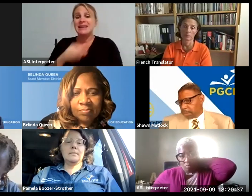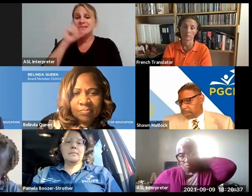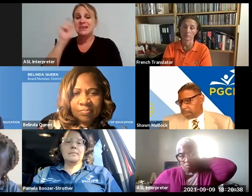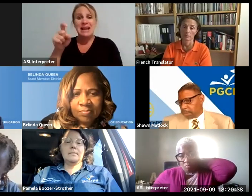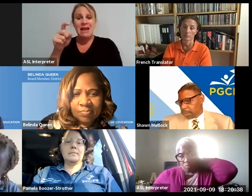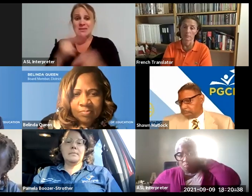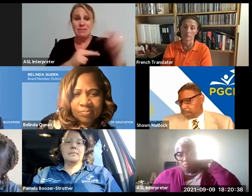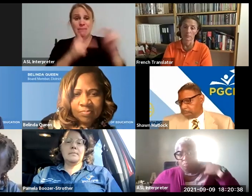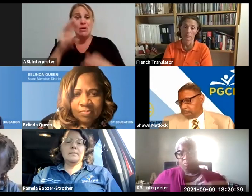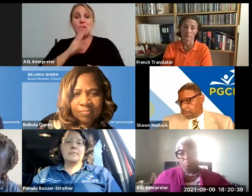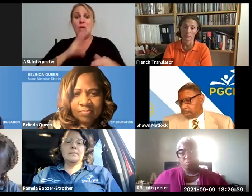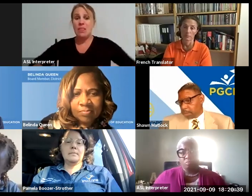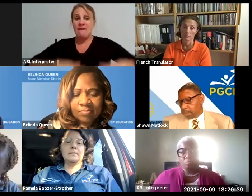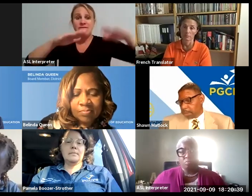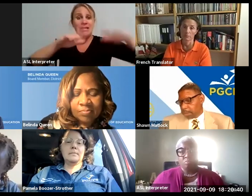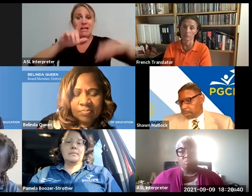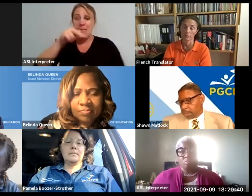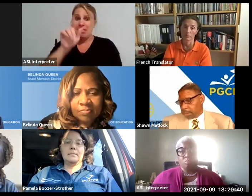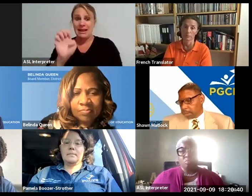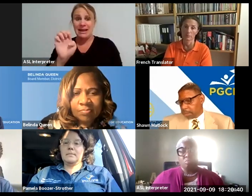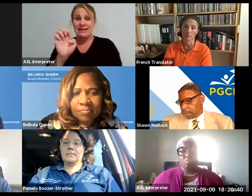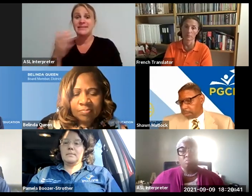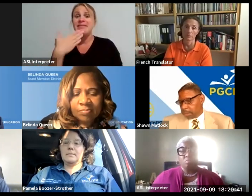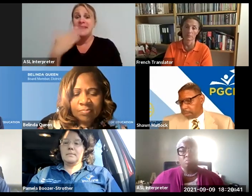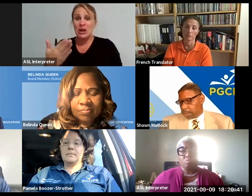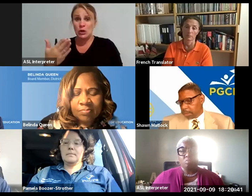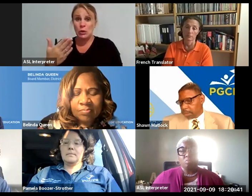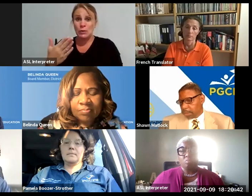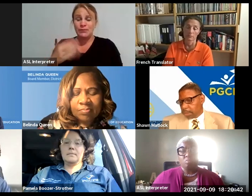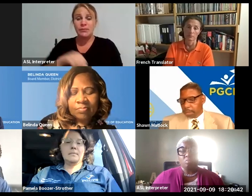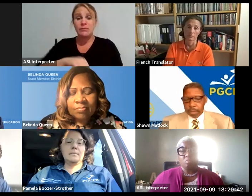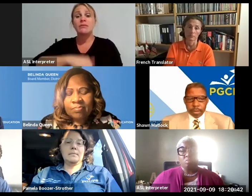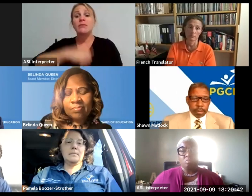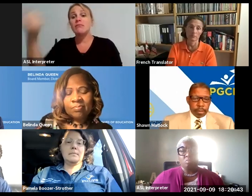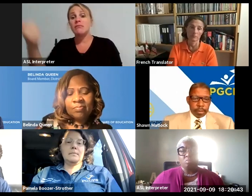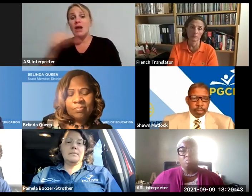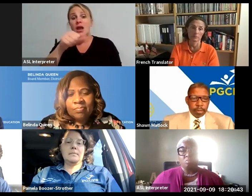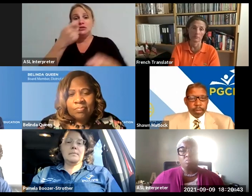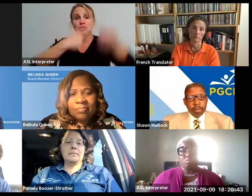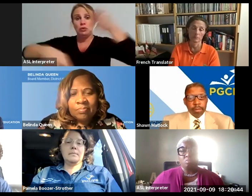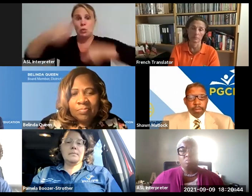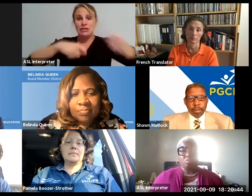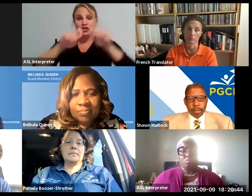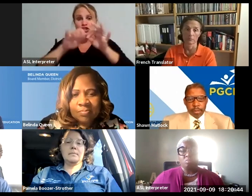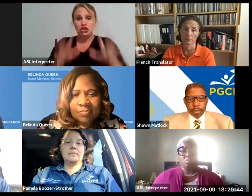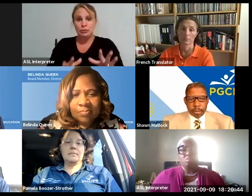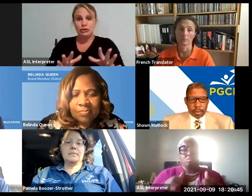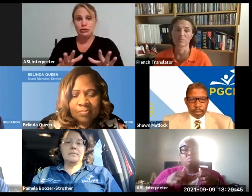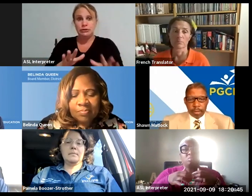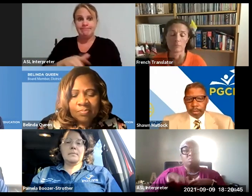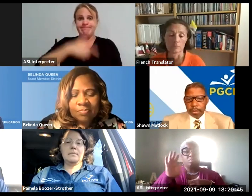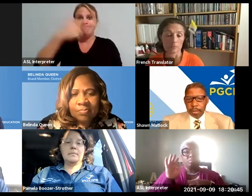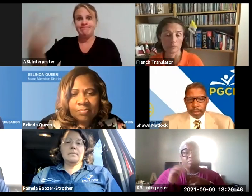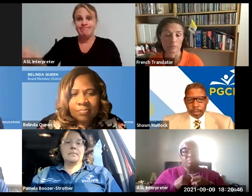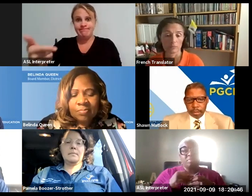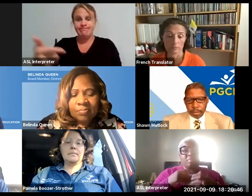in a floodplain. Thank you. Thank you, Mr. Broder. Who's next in the, Ms. Berkeley?